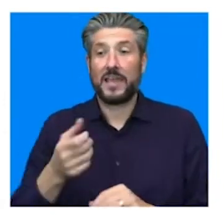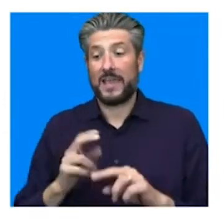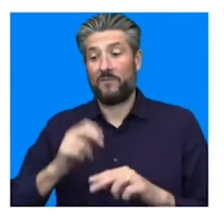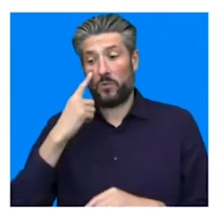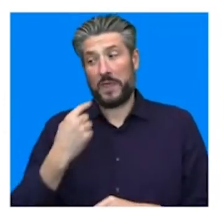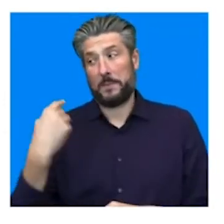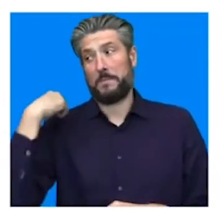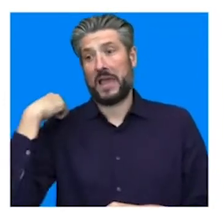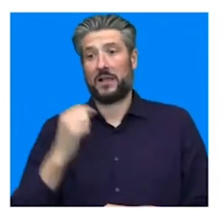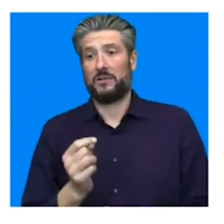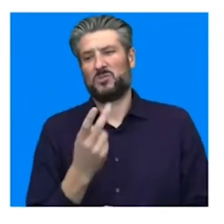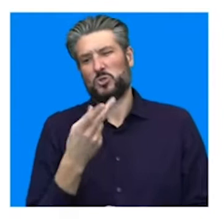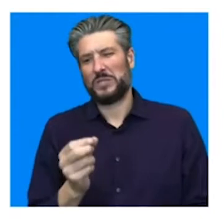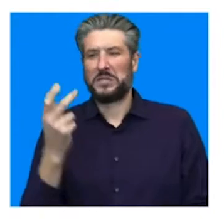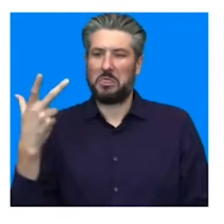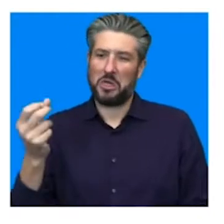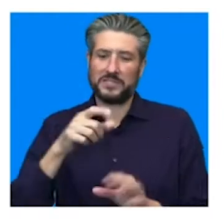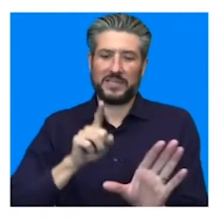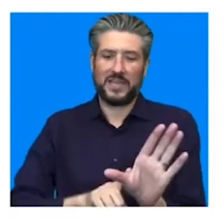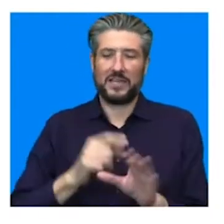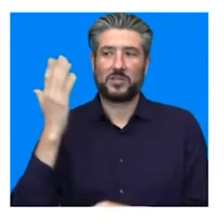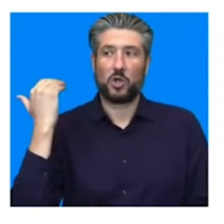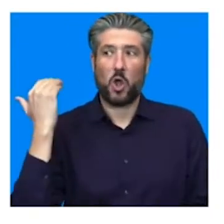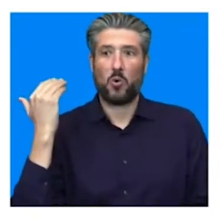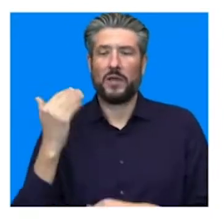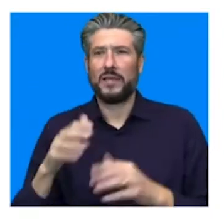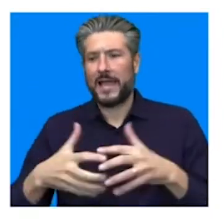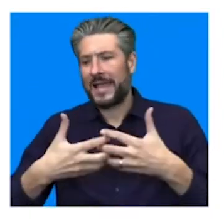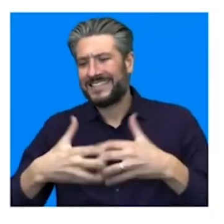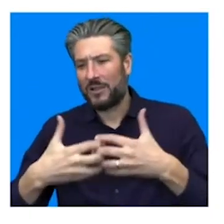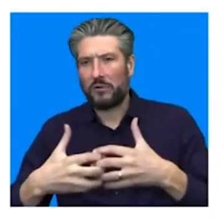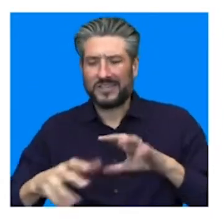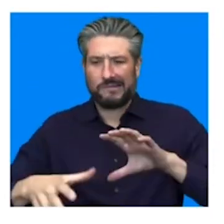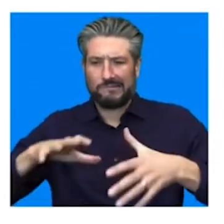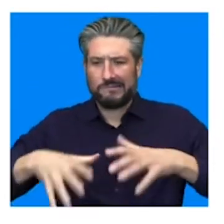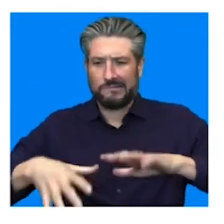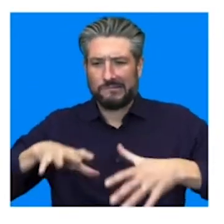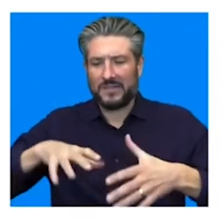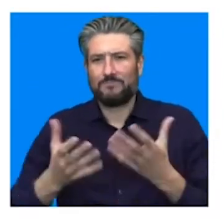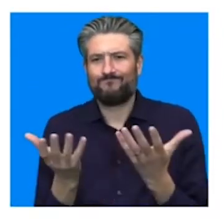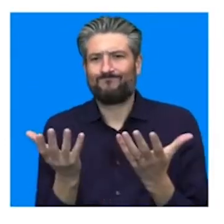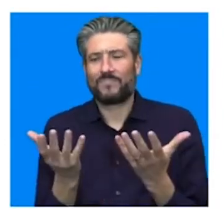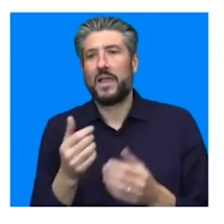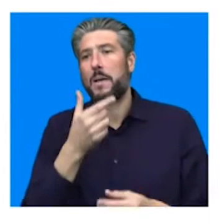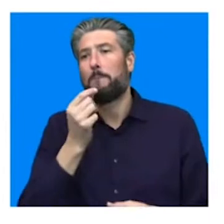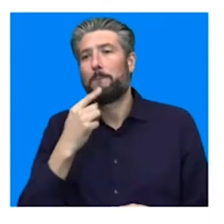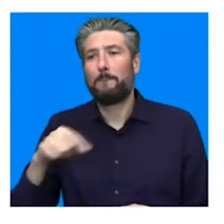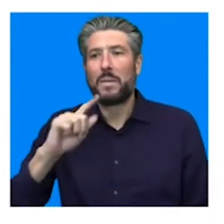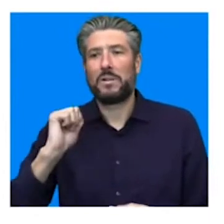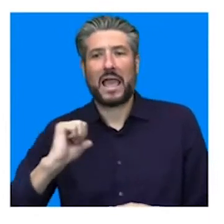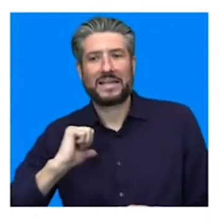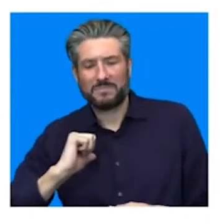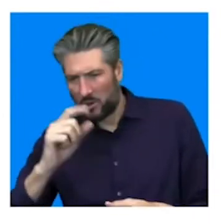ago, technology was kind of clunky, and it was expected that we human beings, we figured out how to use